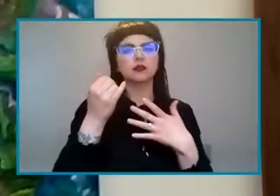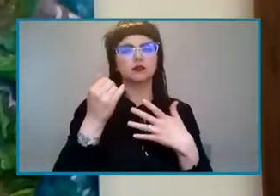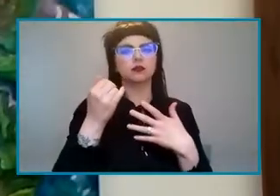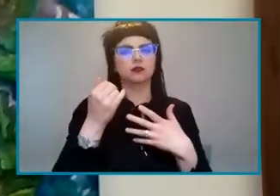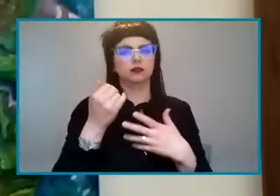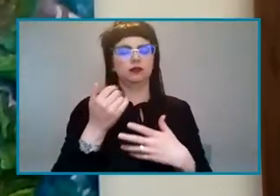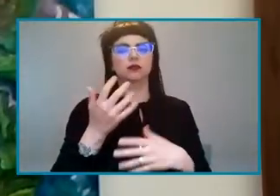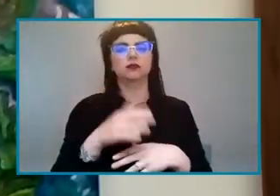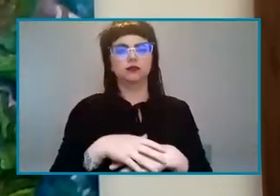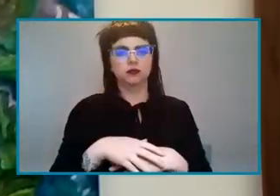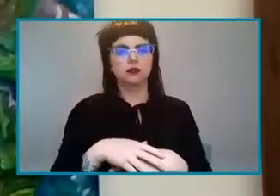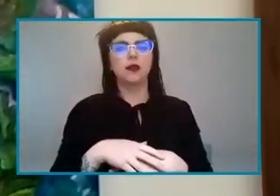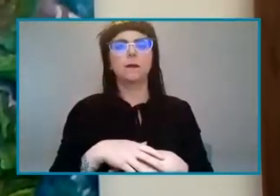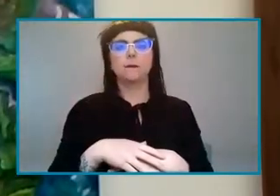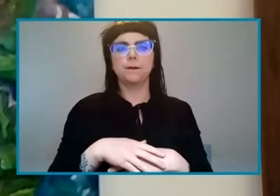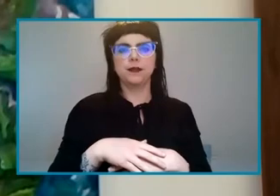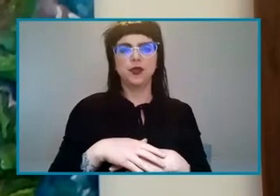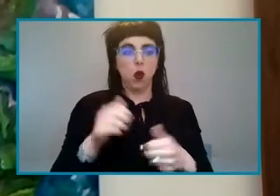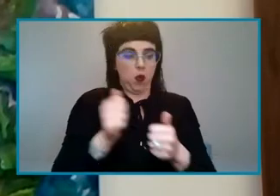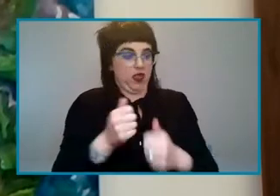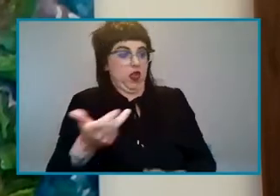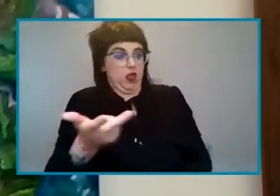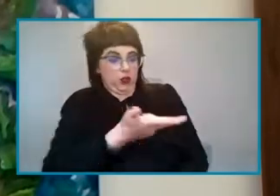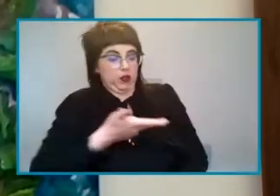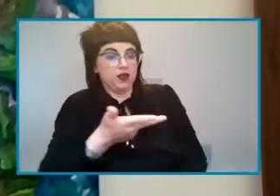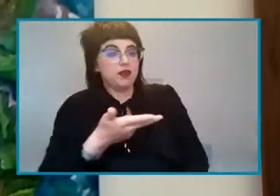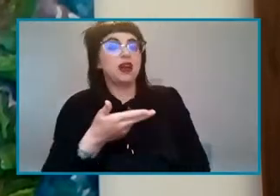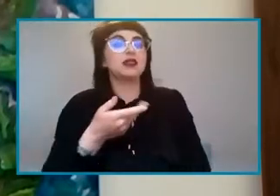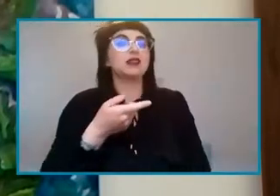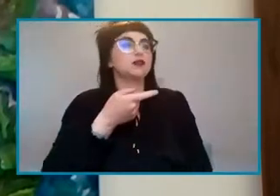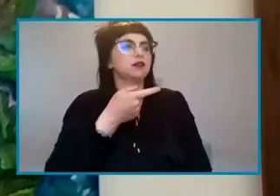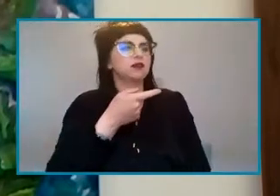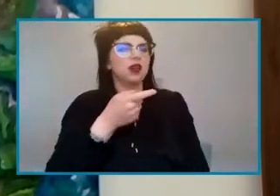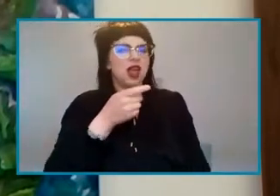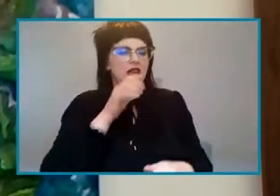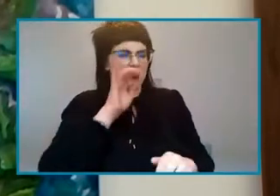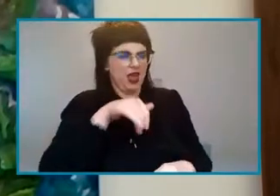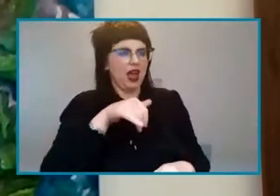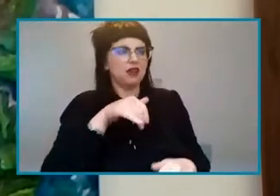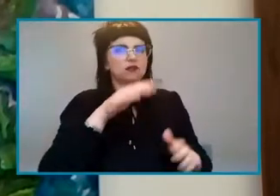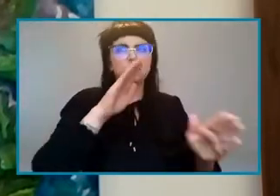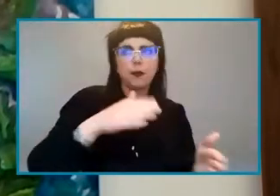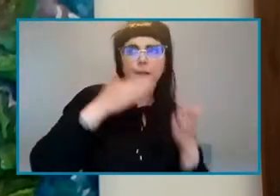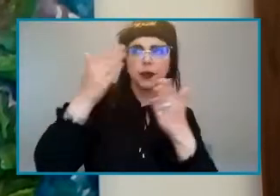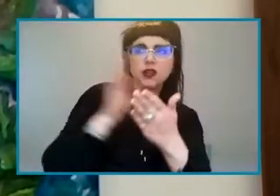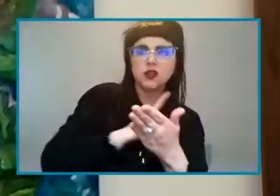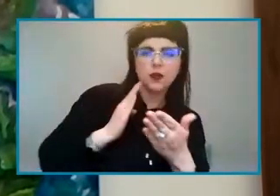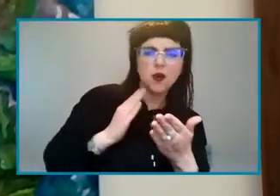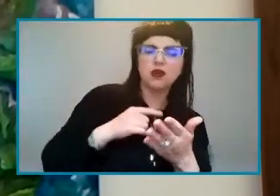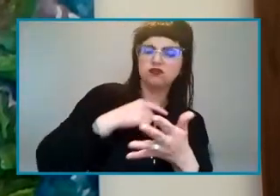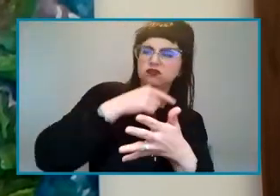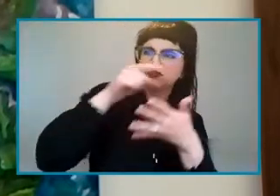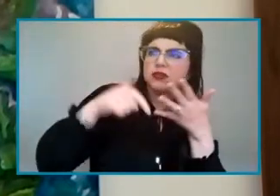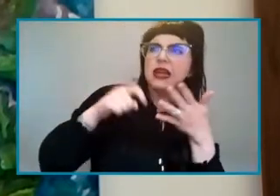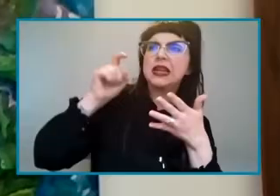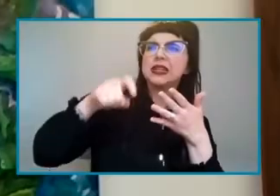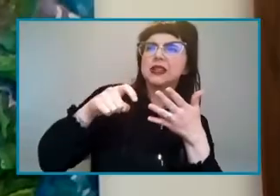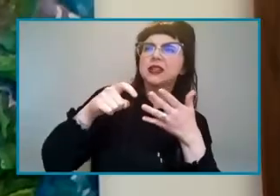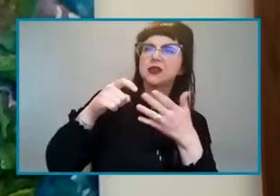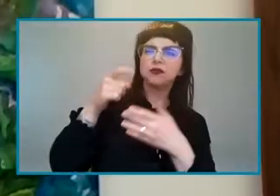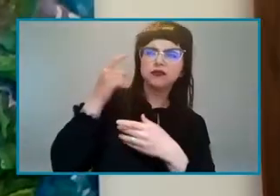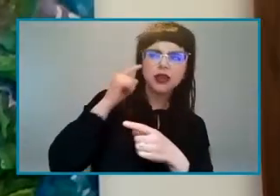right, with you and Hannah, we talked about a lot. We're bringing those questions to the board as we think about potential sponsorships or expanding